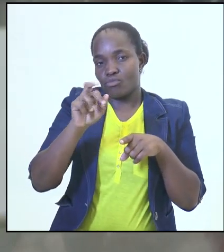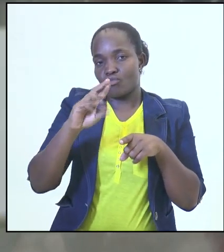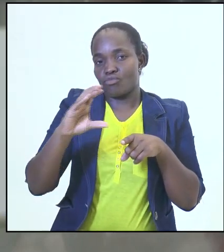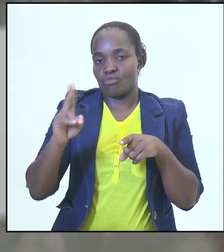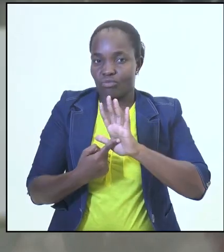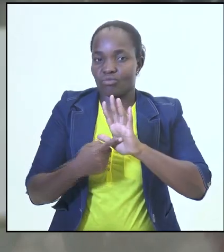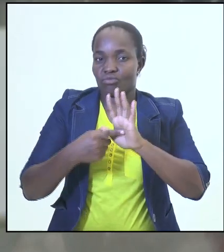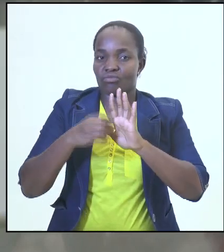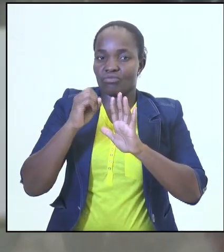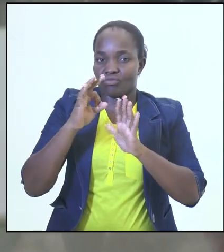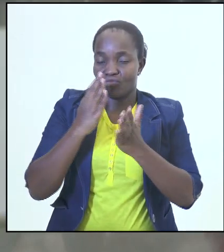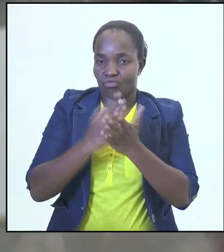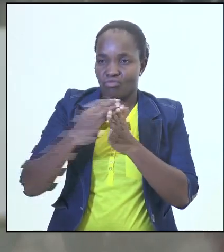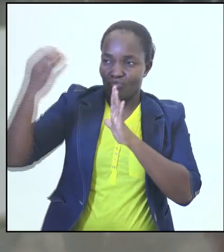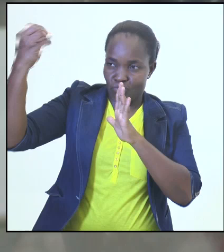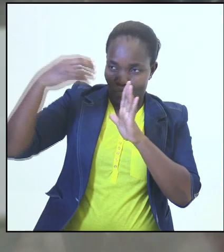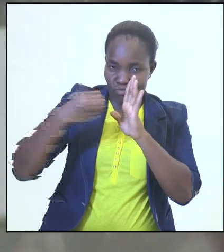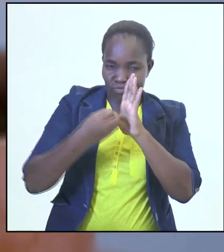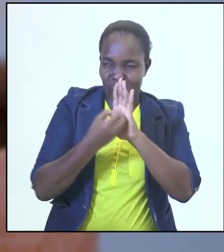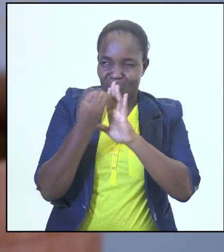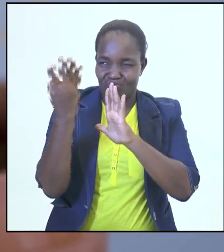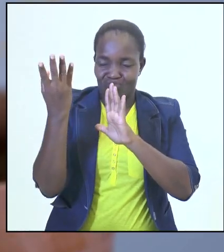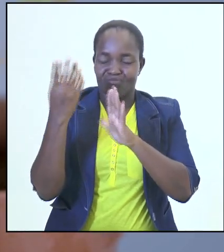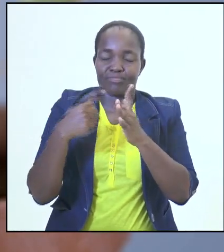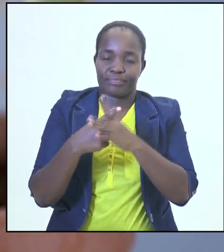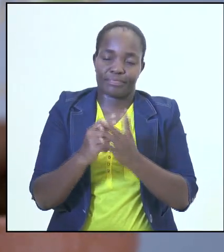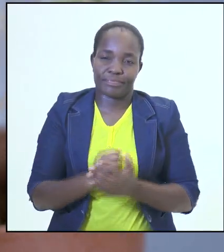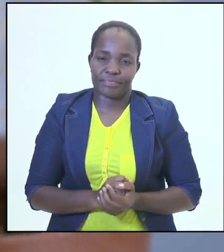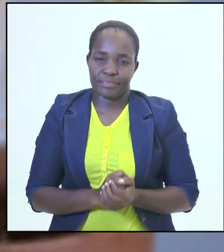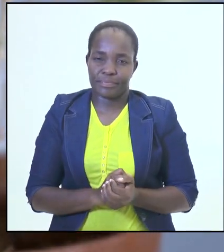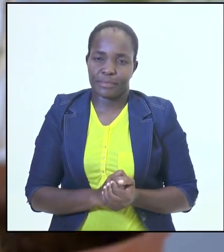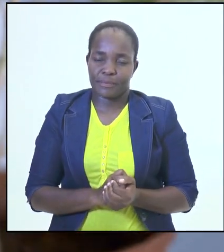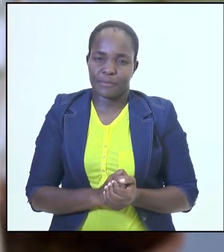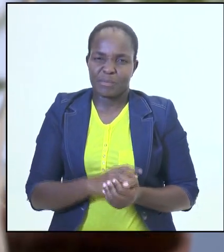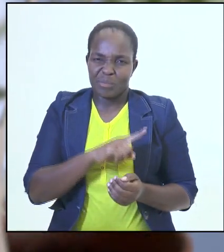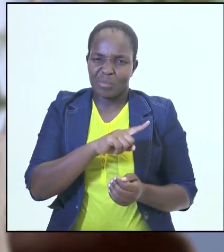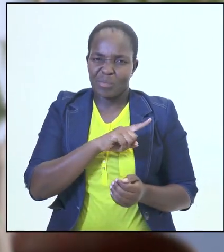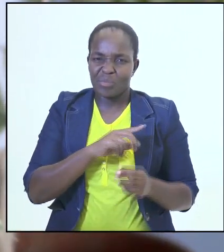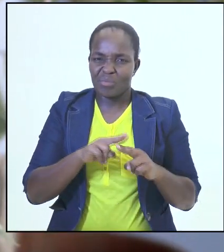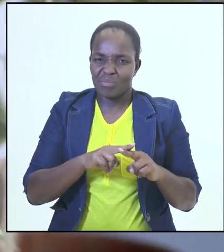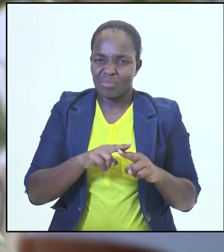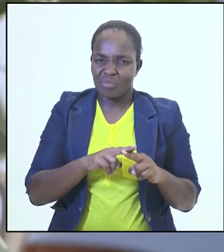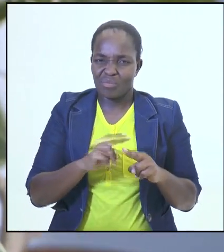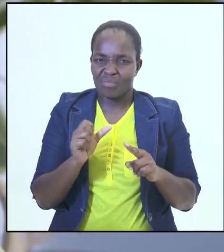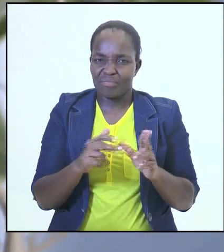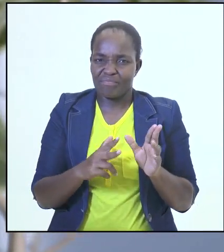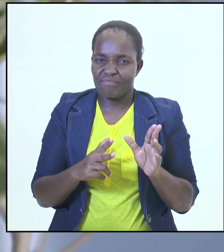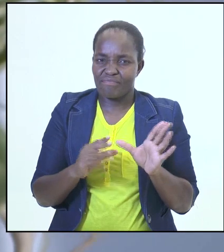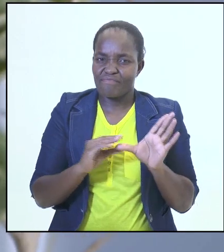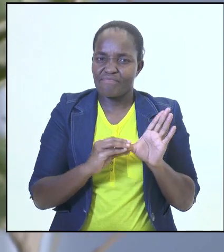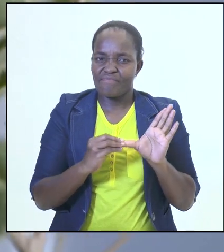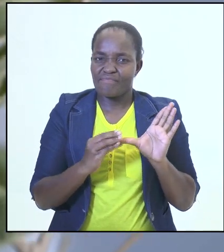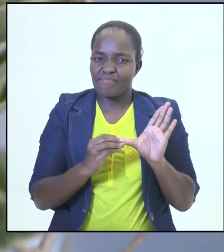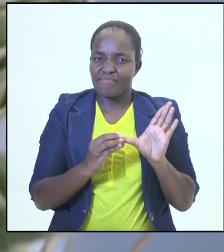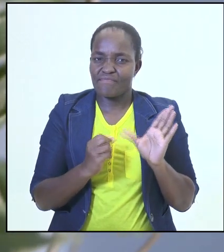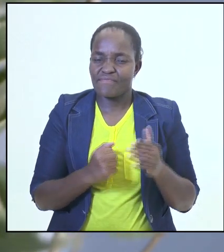iodine. By the way, why do we use a variegated leaf for this investigation?